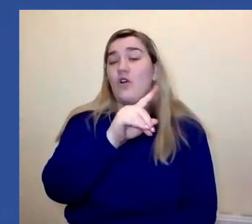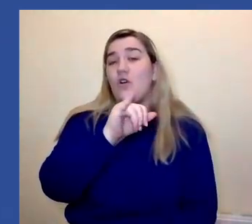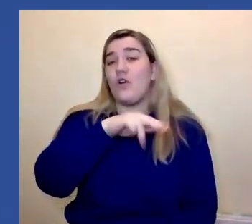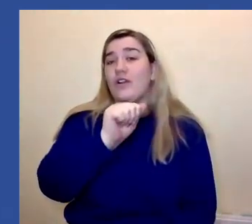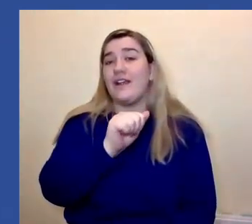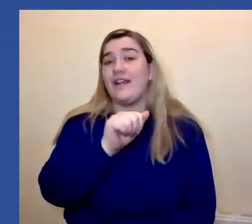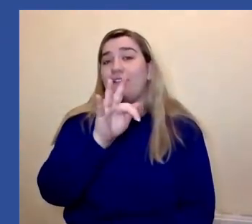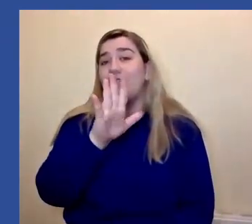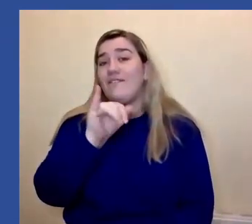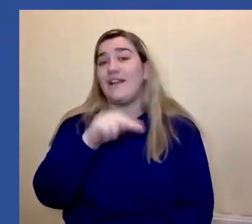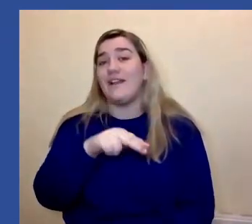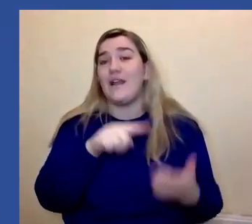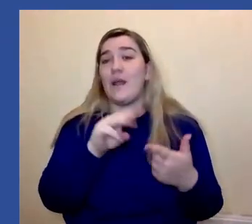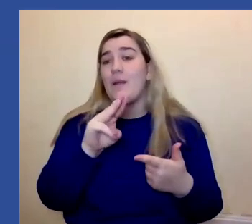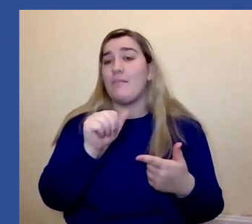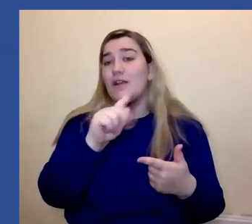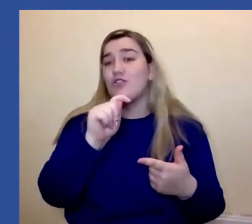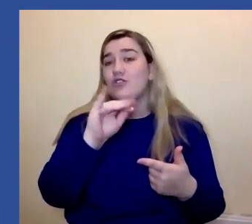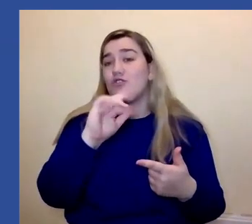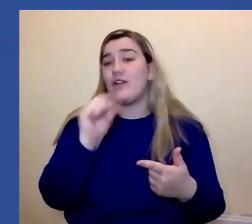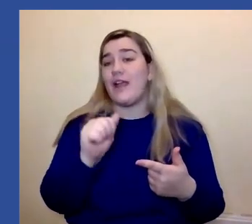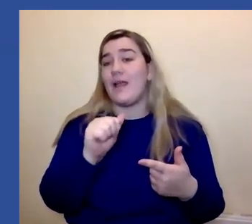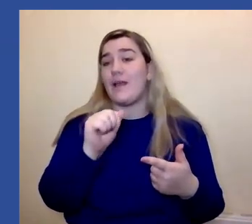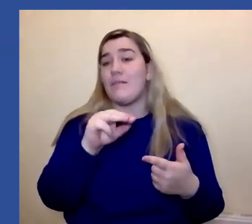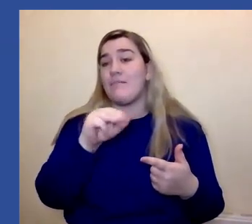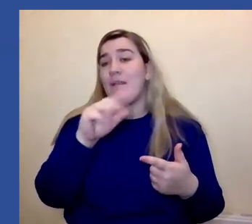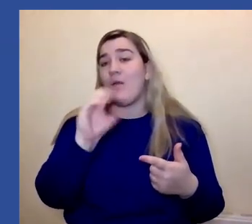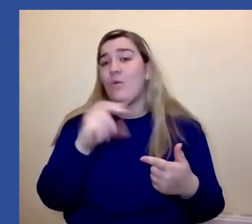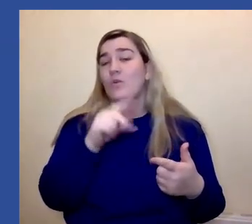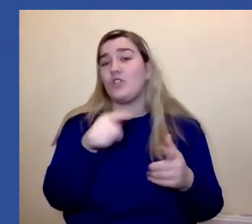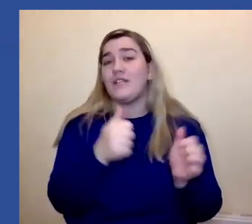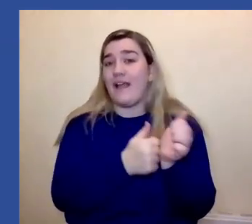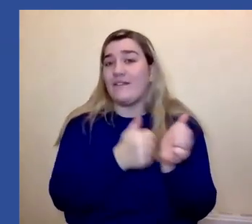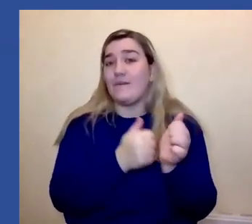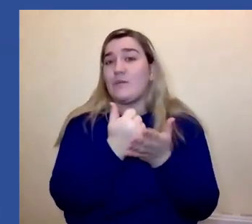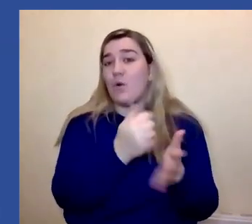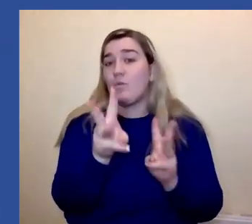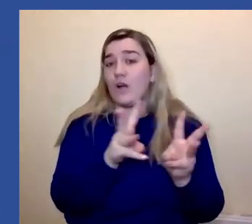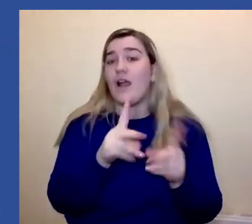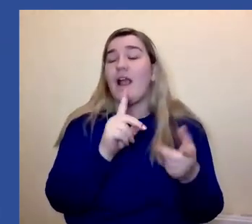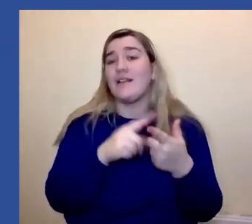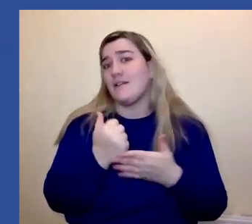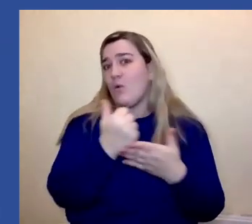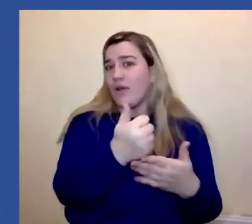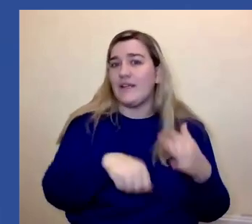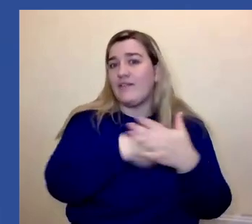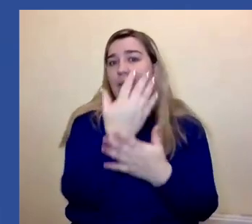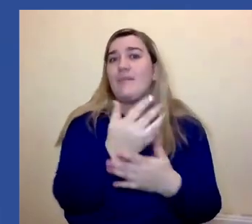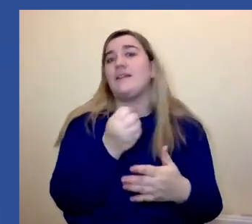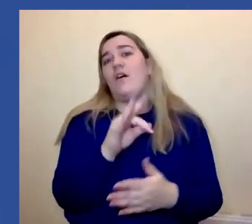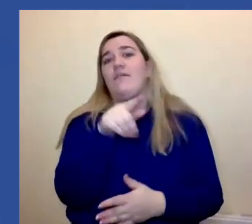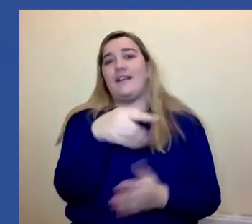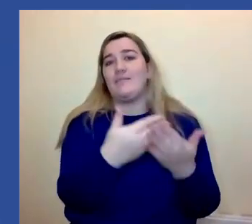Patria Malone, who is an advocacy project worker with Inclusion Ireland and has supported the development of